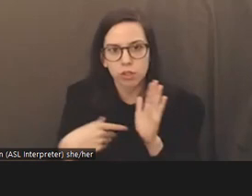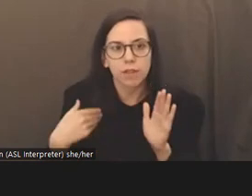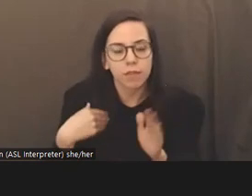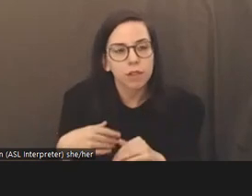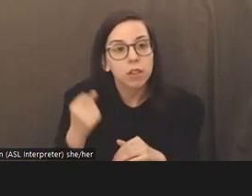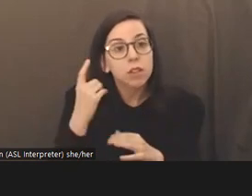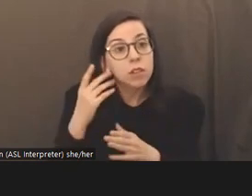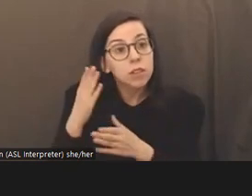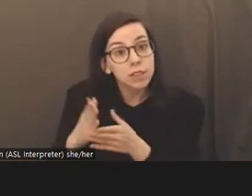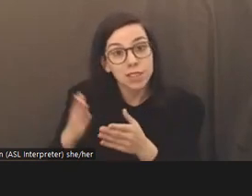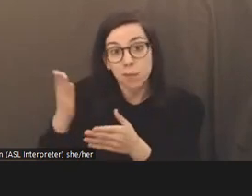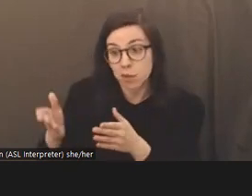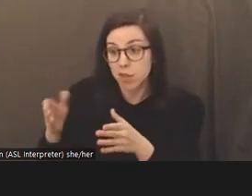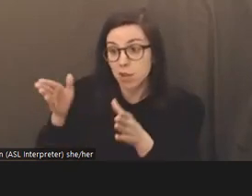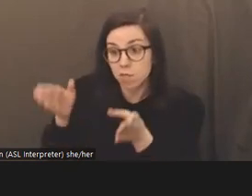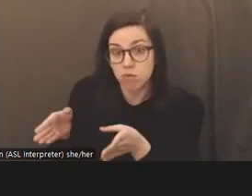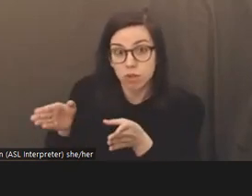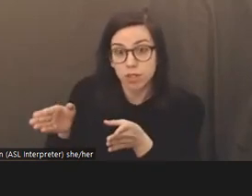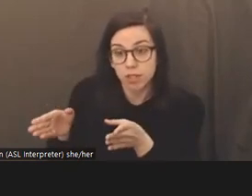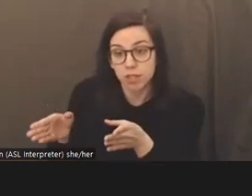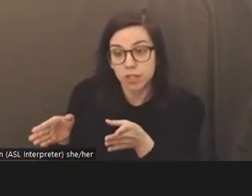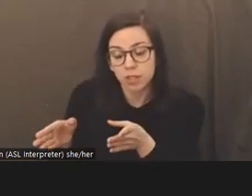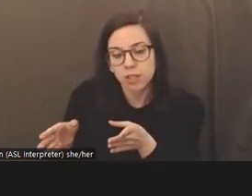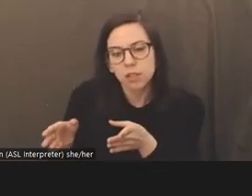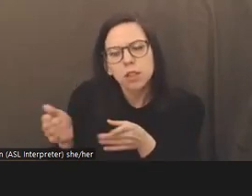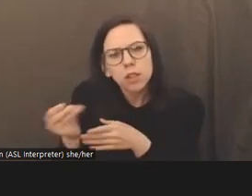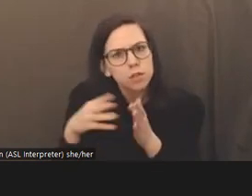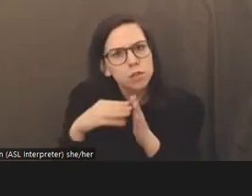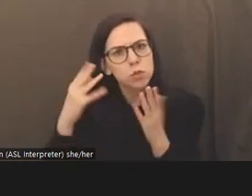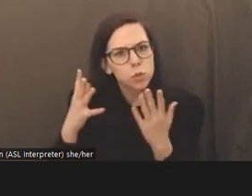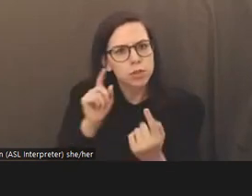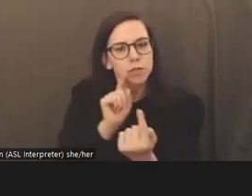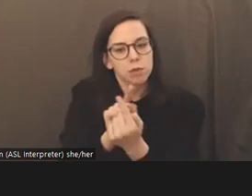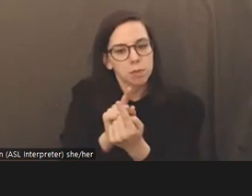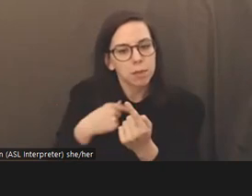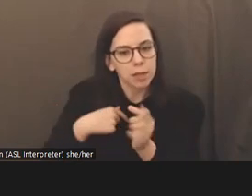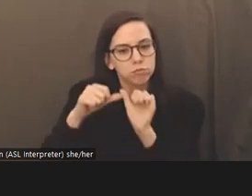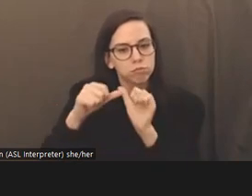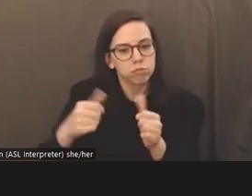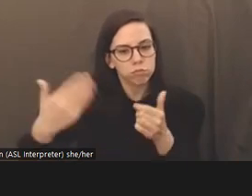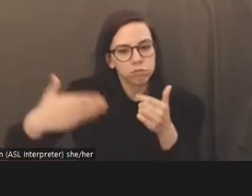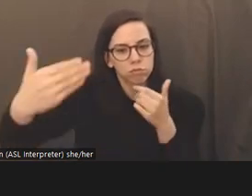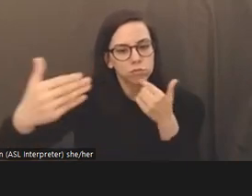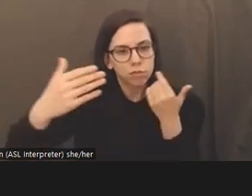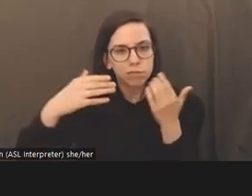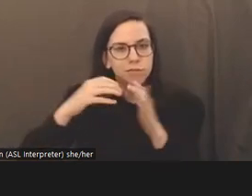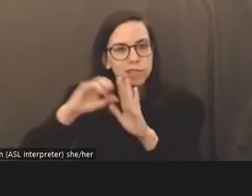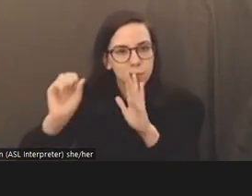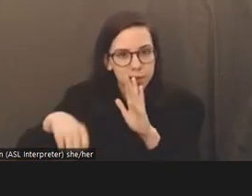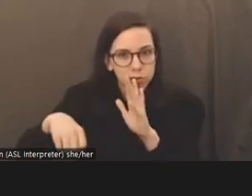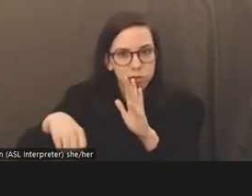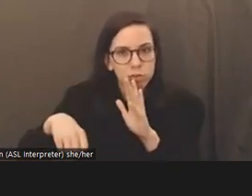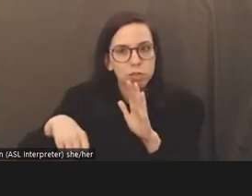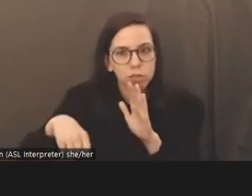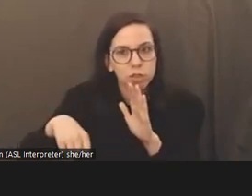are in person. So we have a few students who have met with me consistently over the course of the semester on campus and have